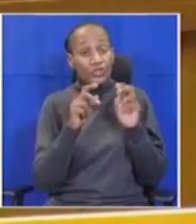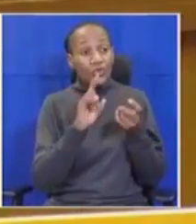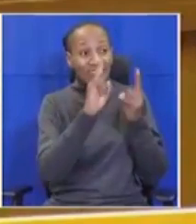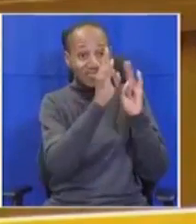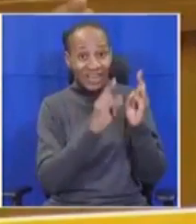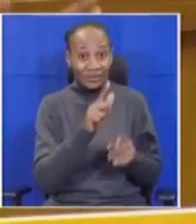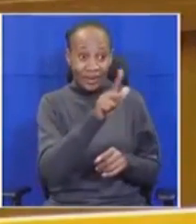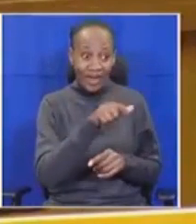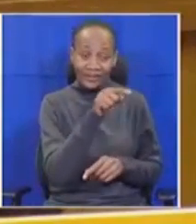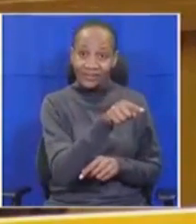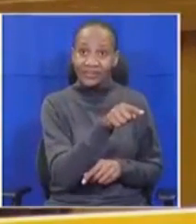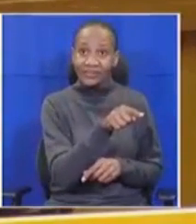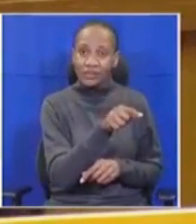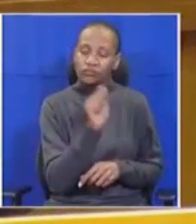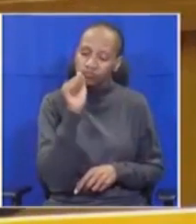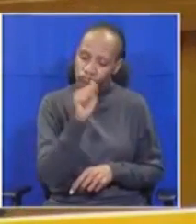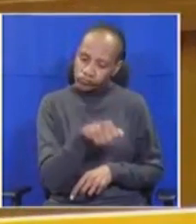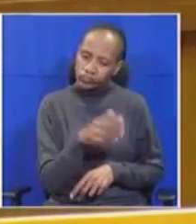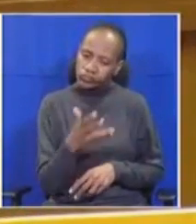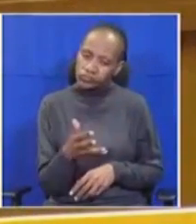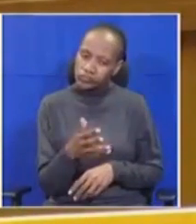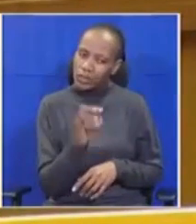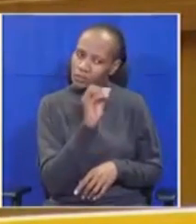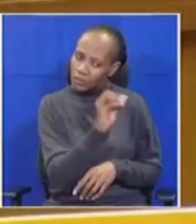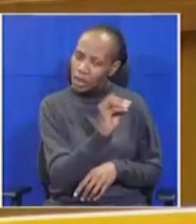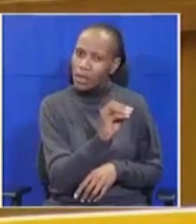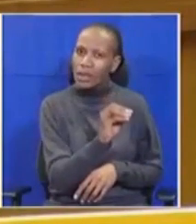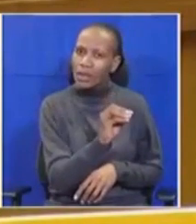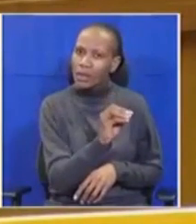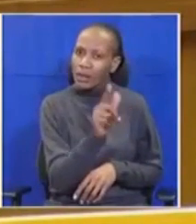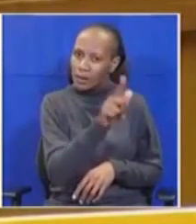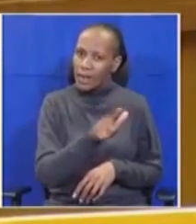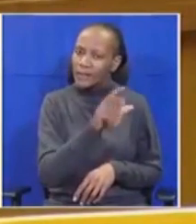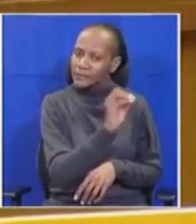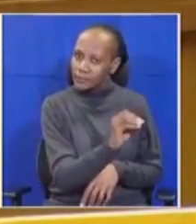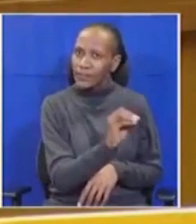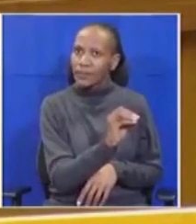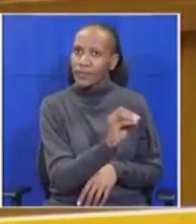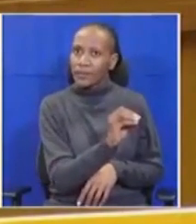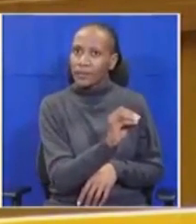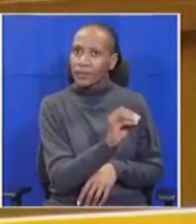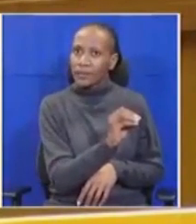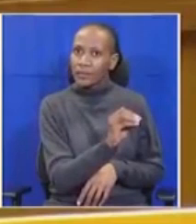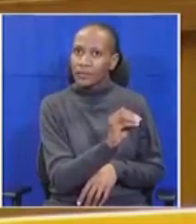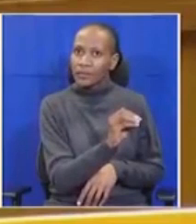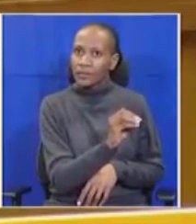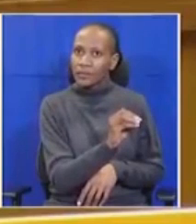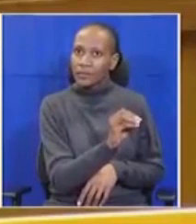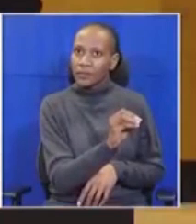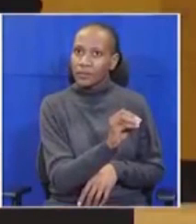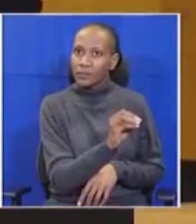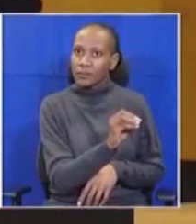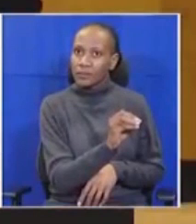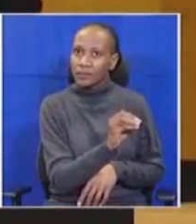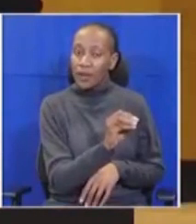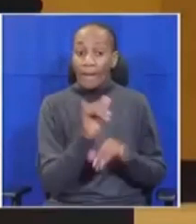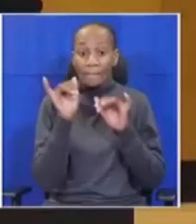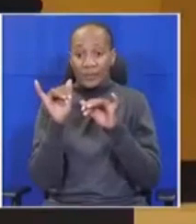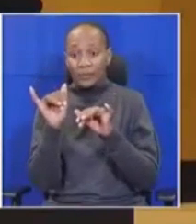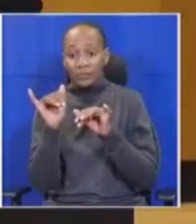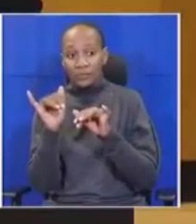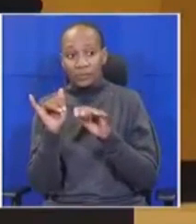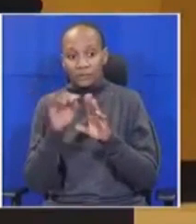indeed, there is land there that has been kept away from our people,